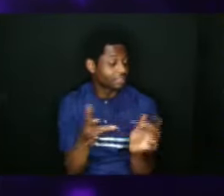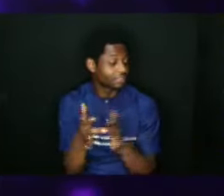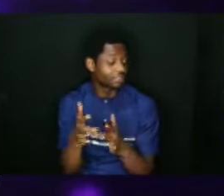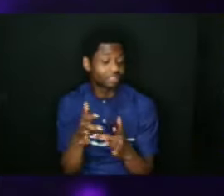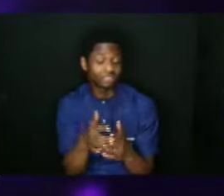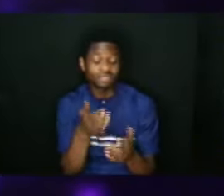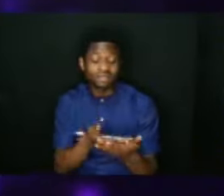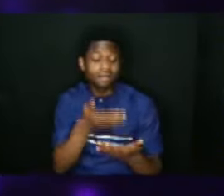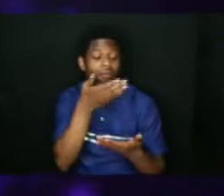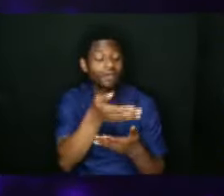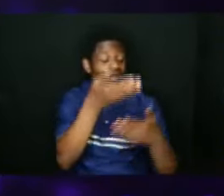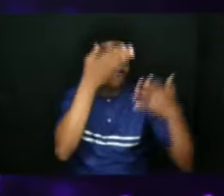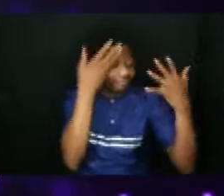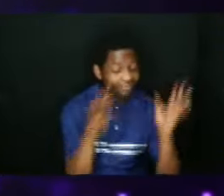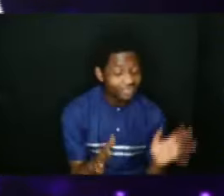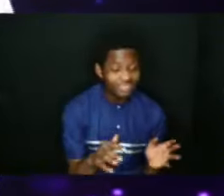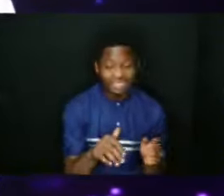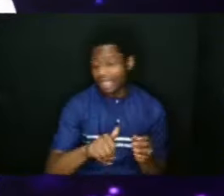purchase